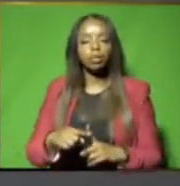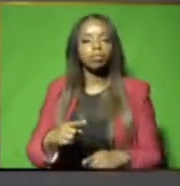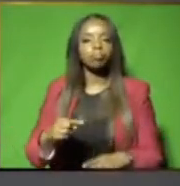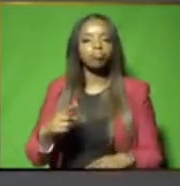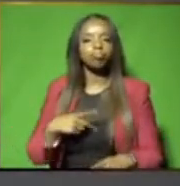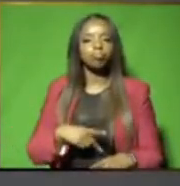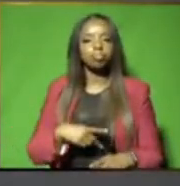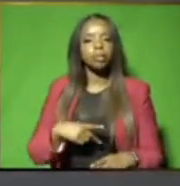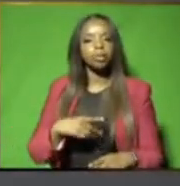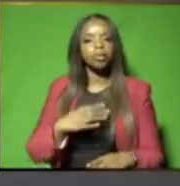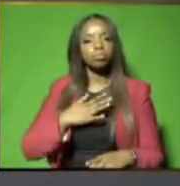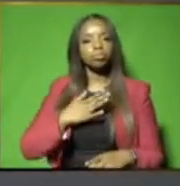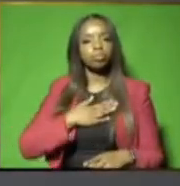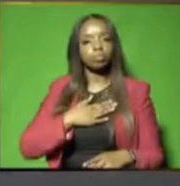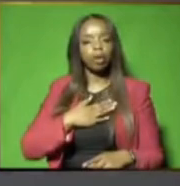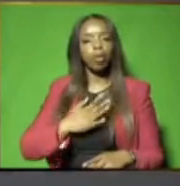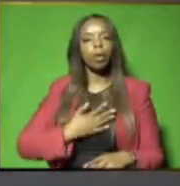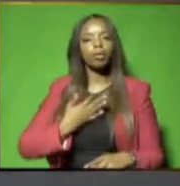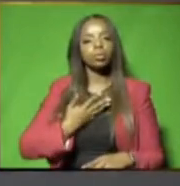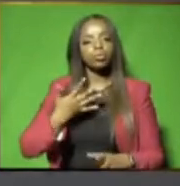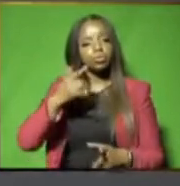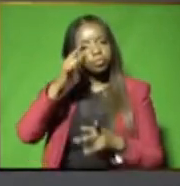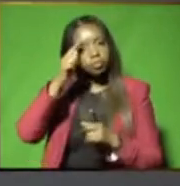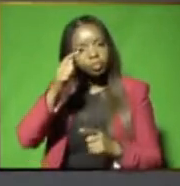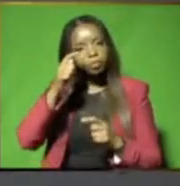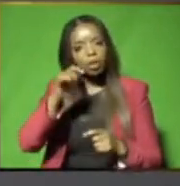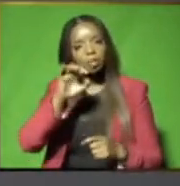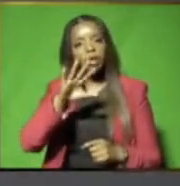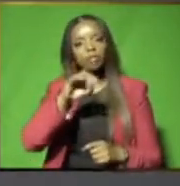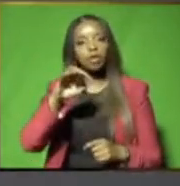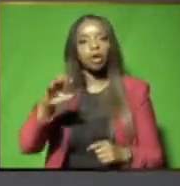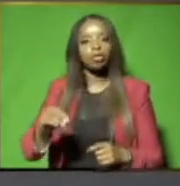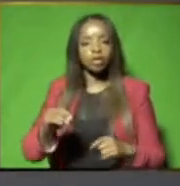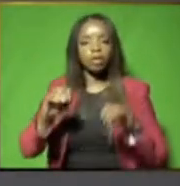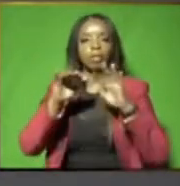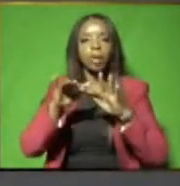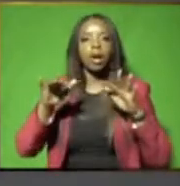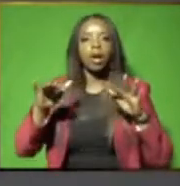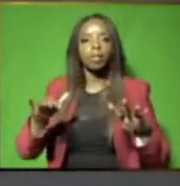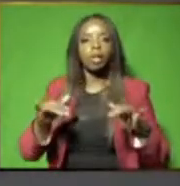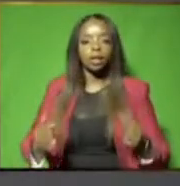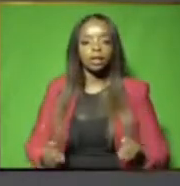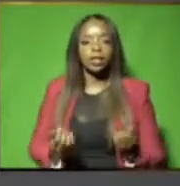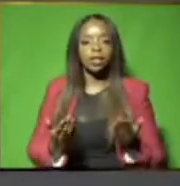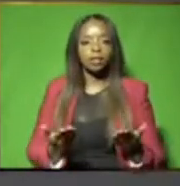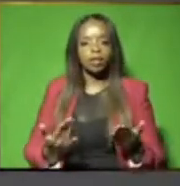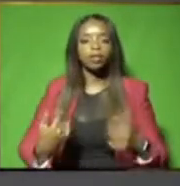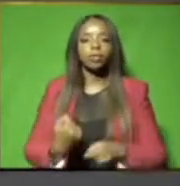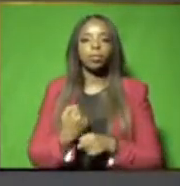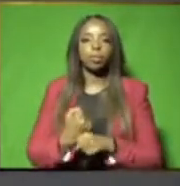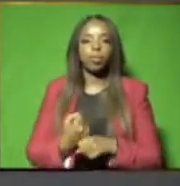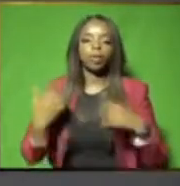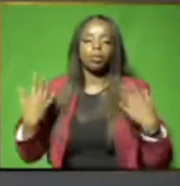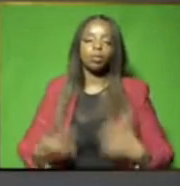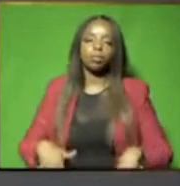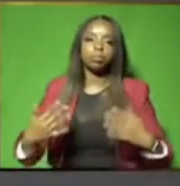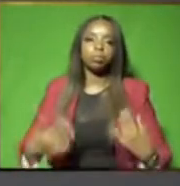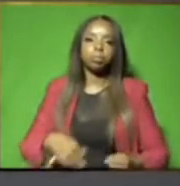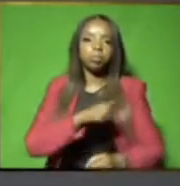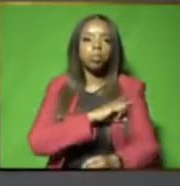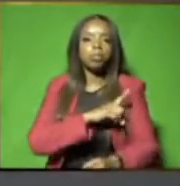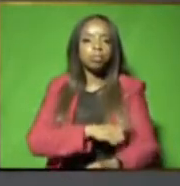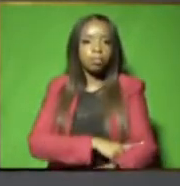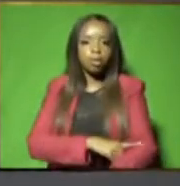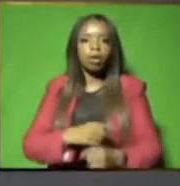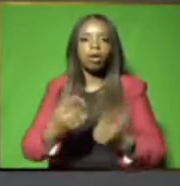firstly acknowledge the 500 public servants who work hard behind the scenes to execute the mandate and functions